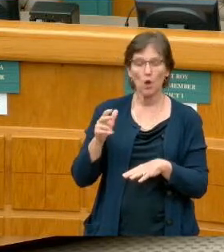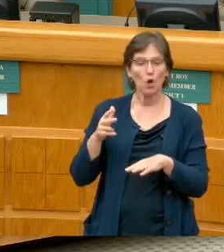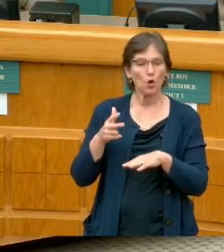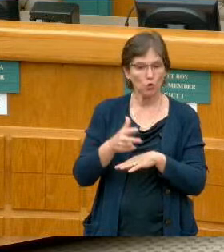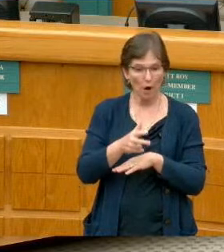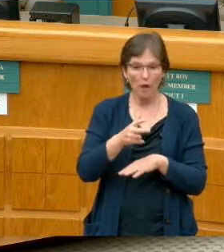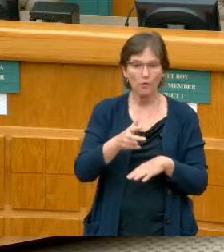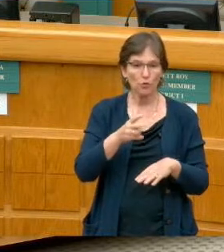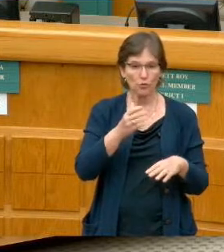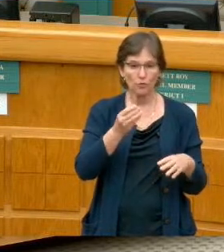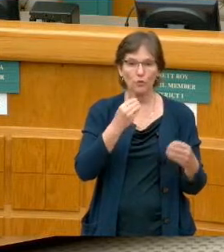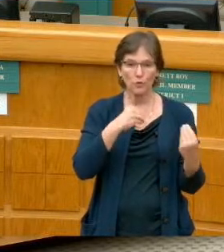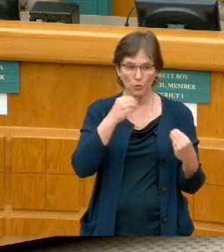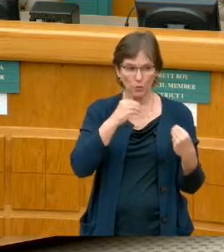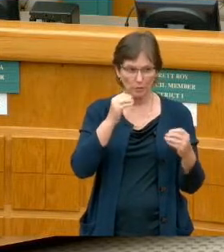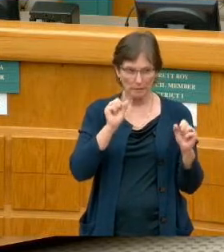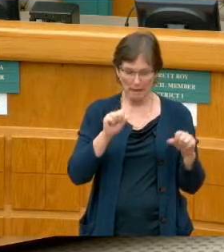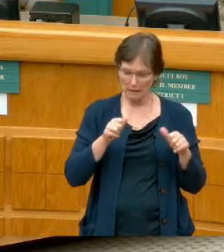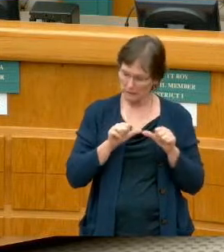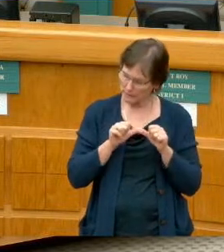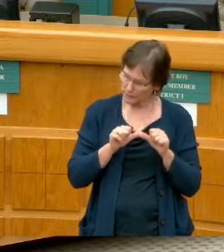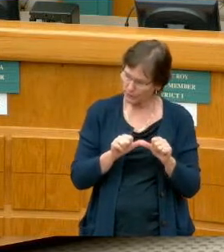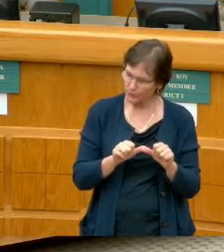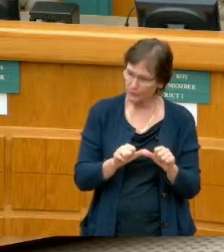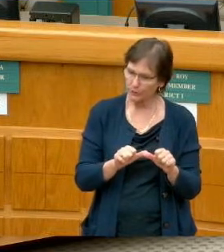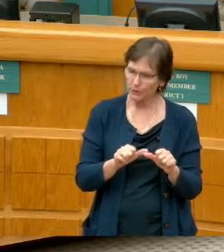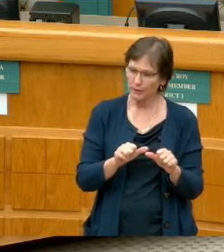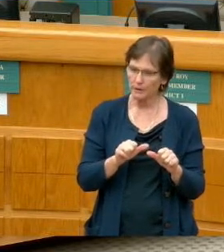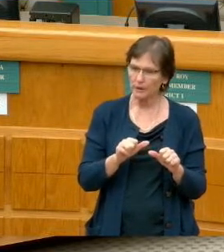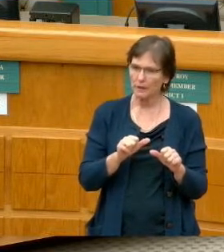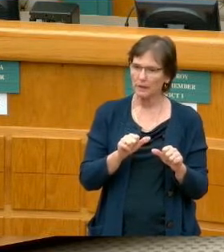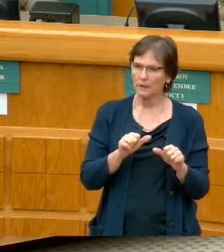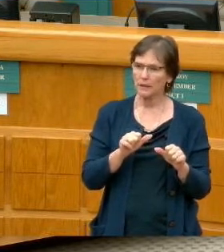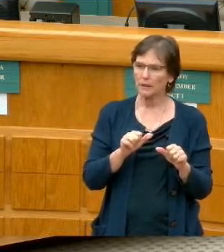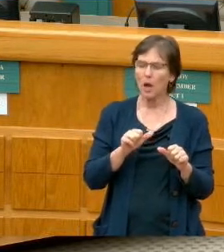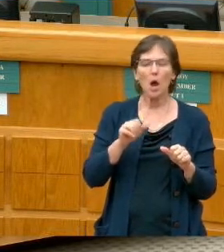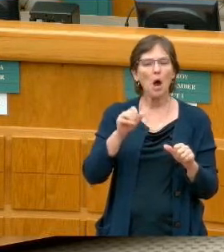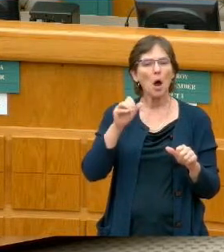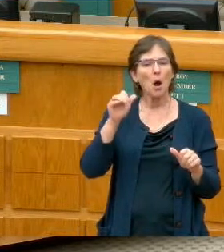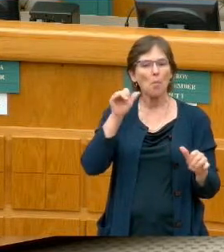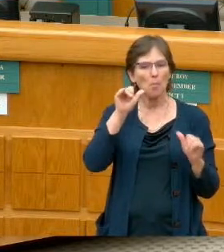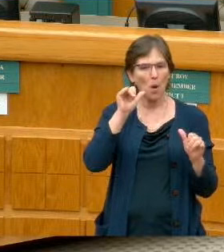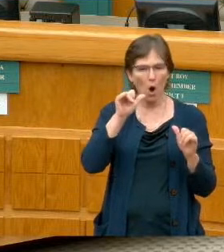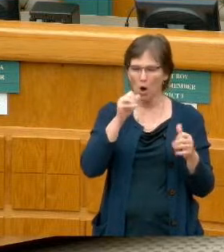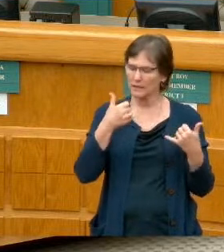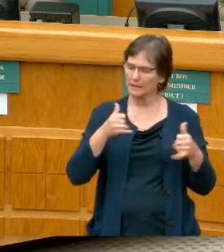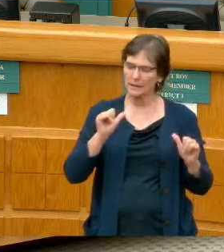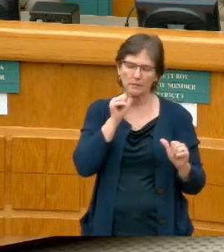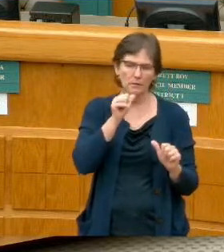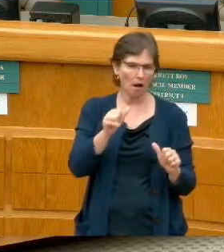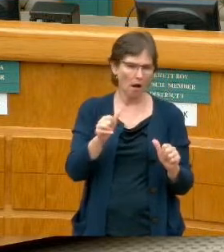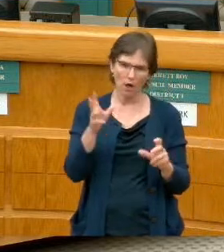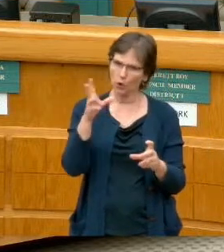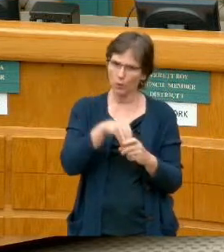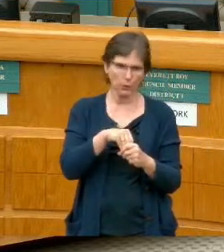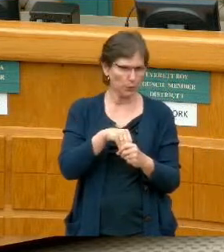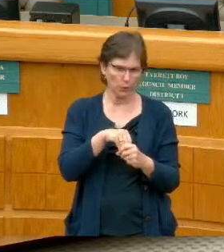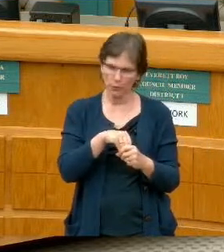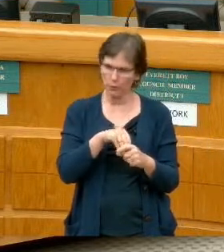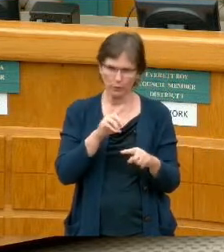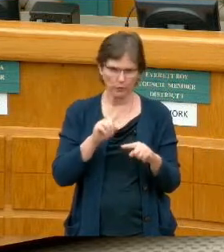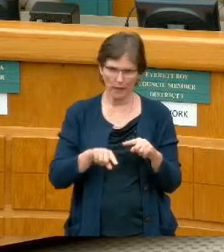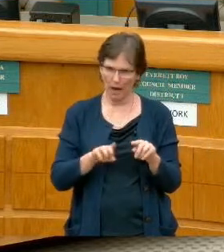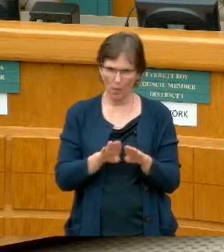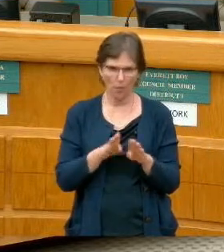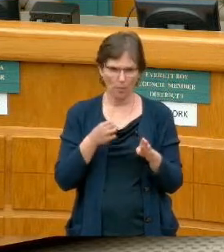delivery. Then I know a lot of people will be extremely pleased with this, that